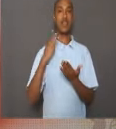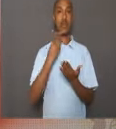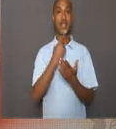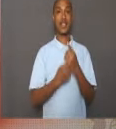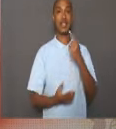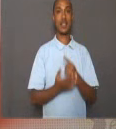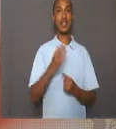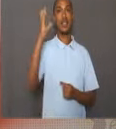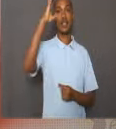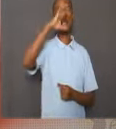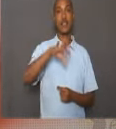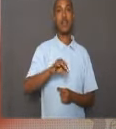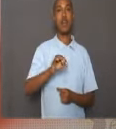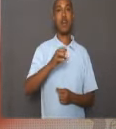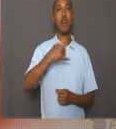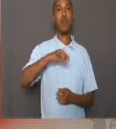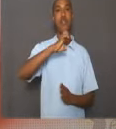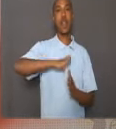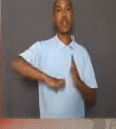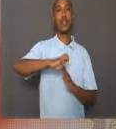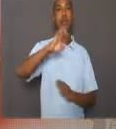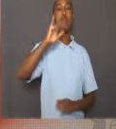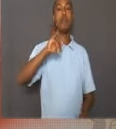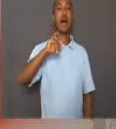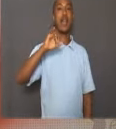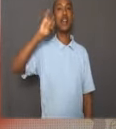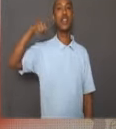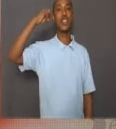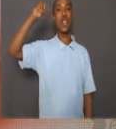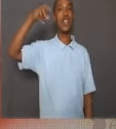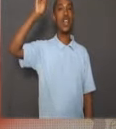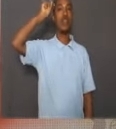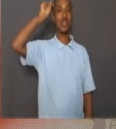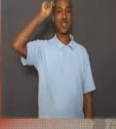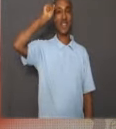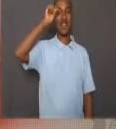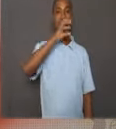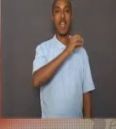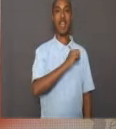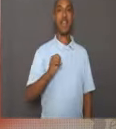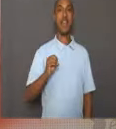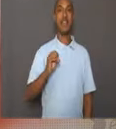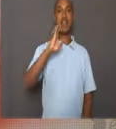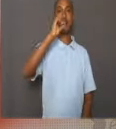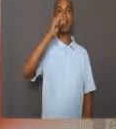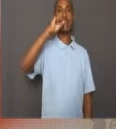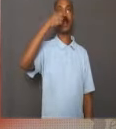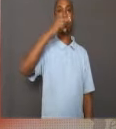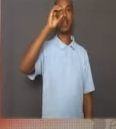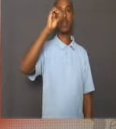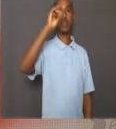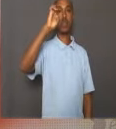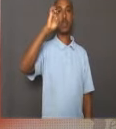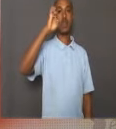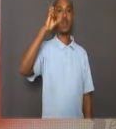the discovery of the electron by J.J. Thomson and the cathode ray